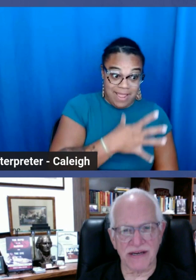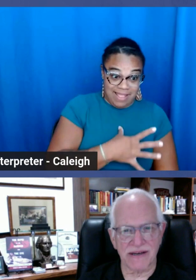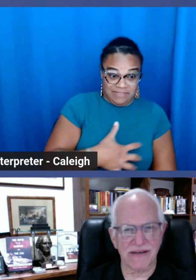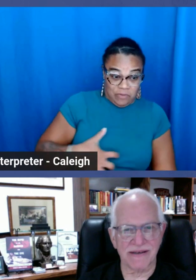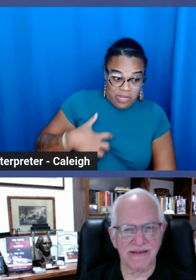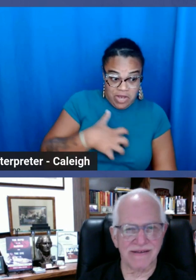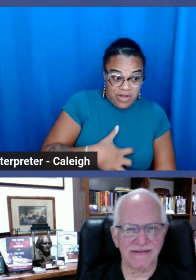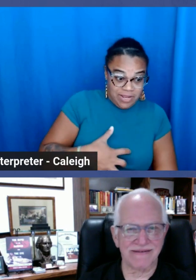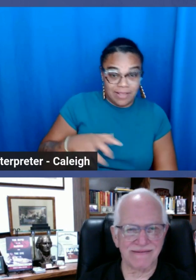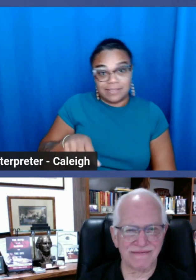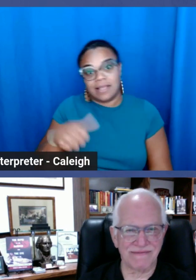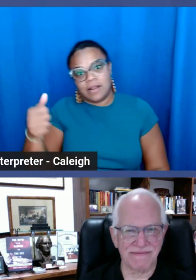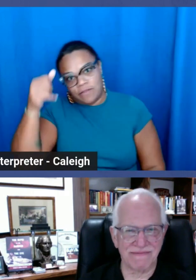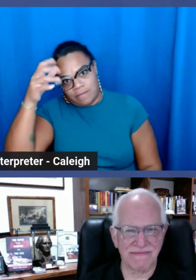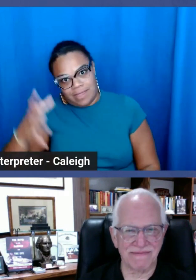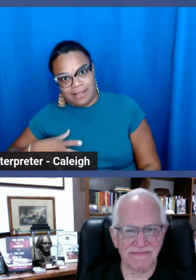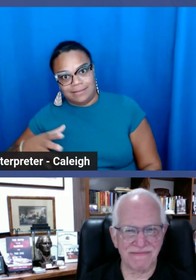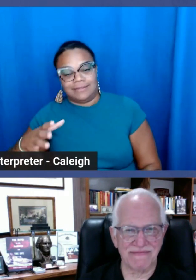lyric.